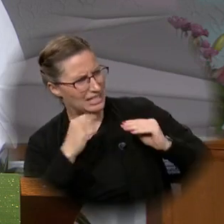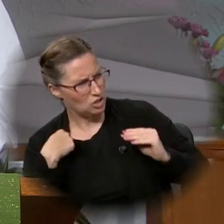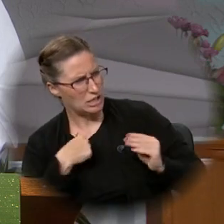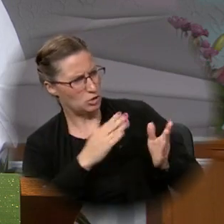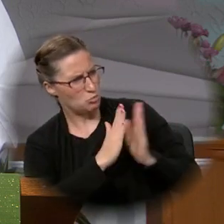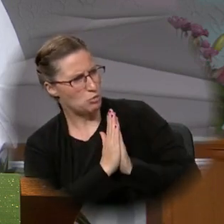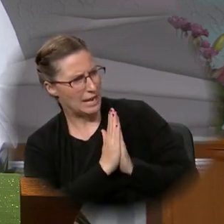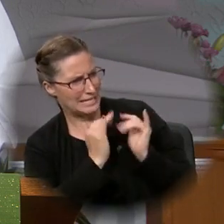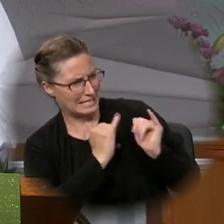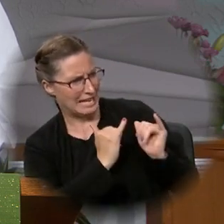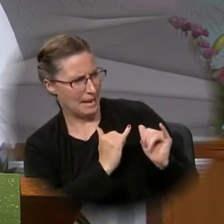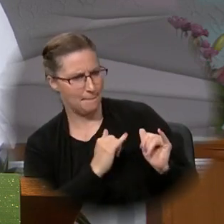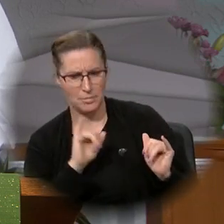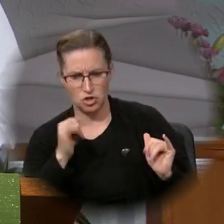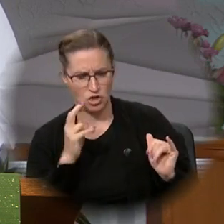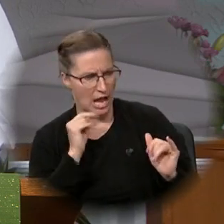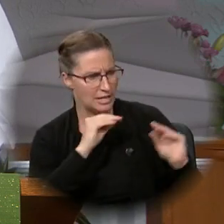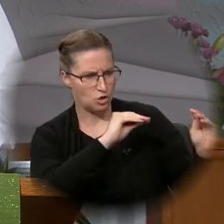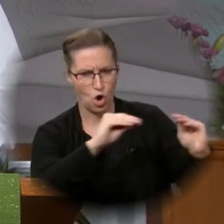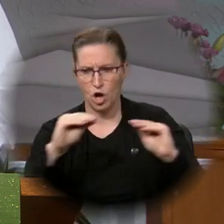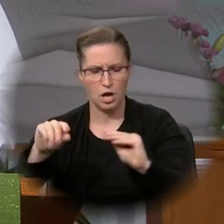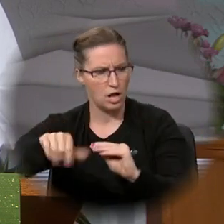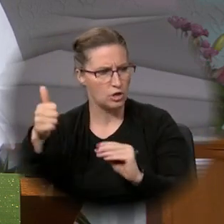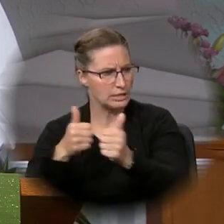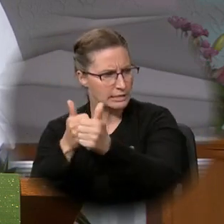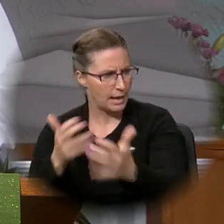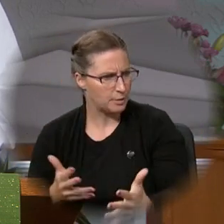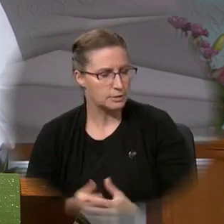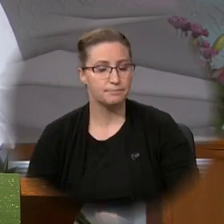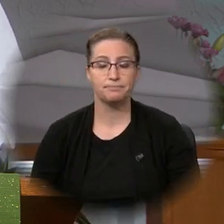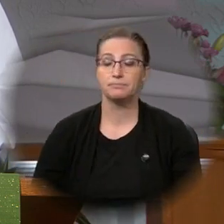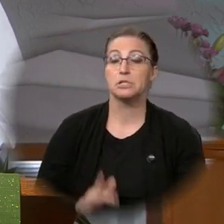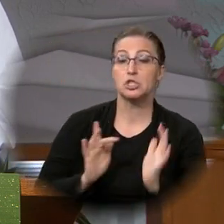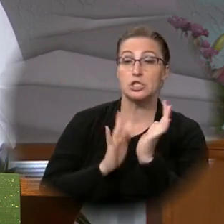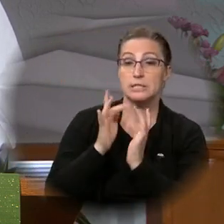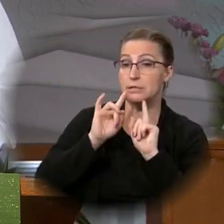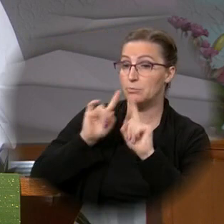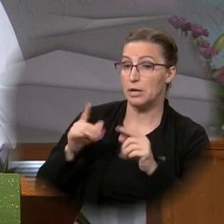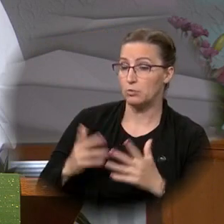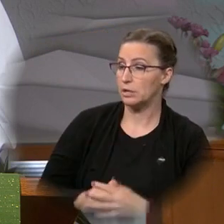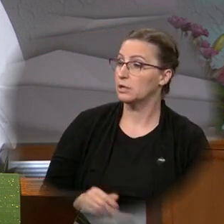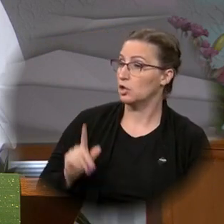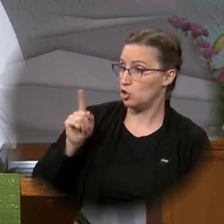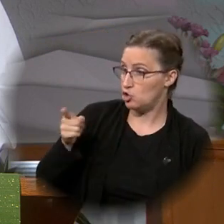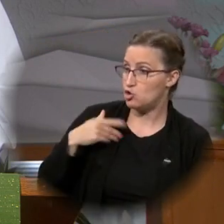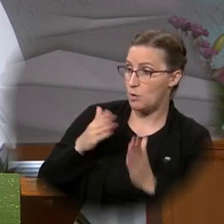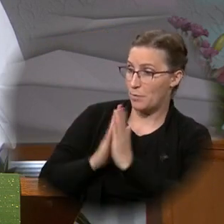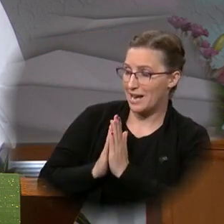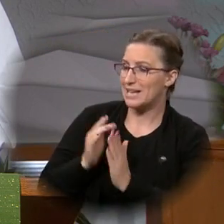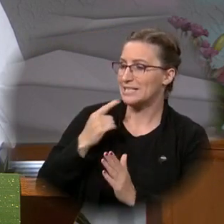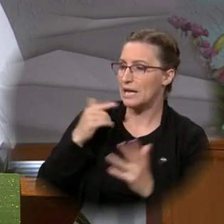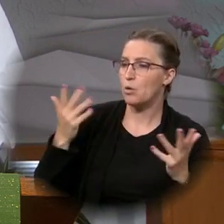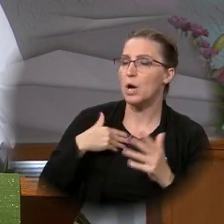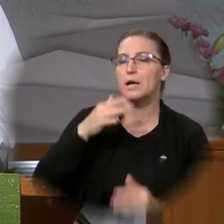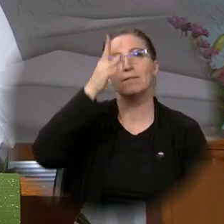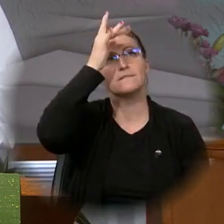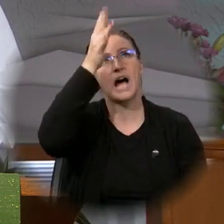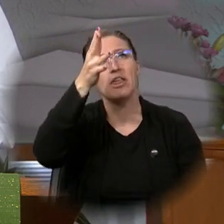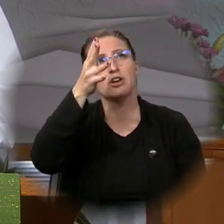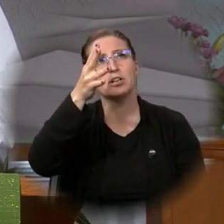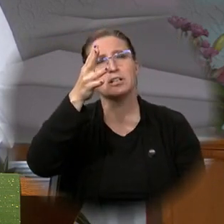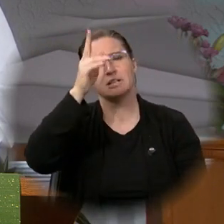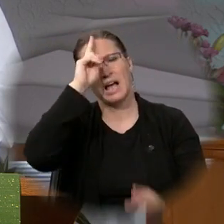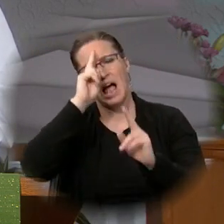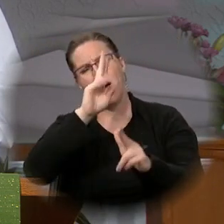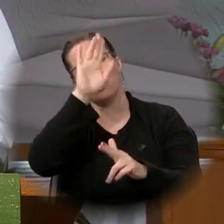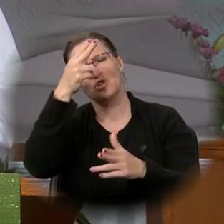pray just as John taught his disciples. He said to them, when you pray, say, Father,